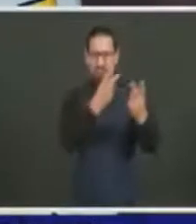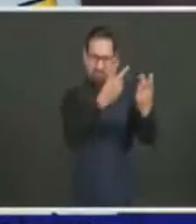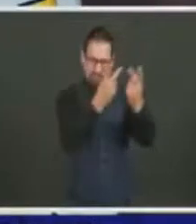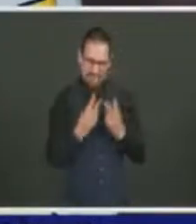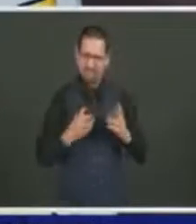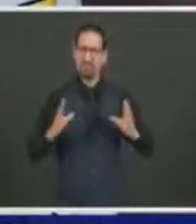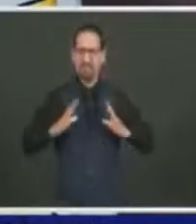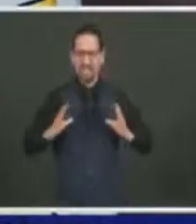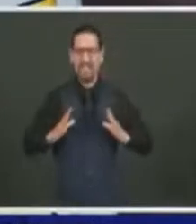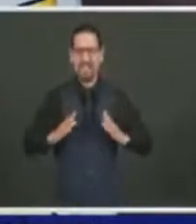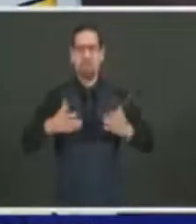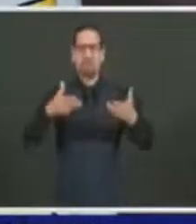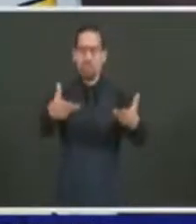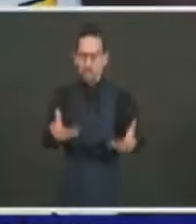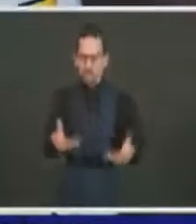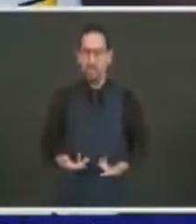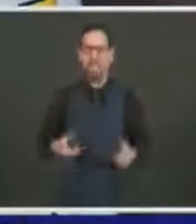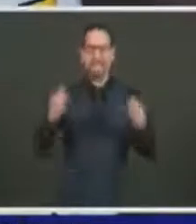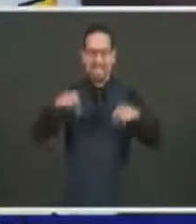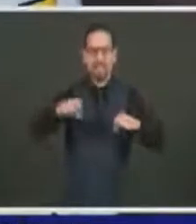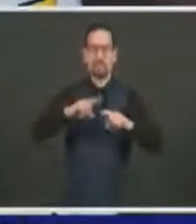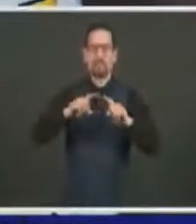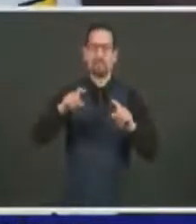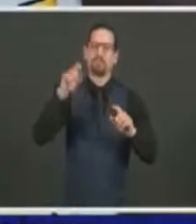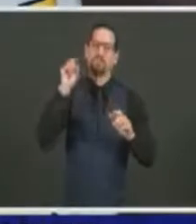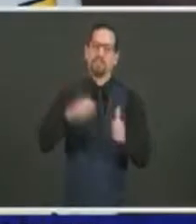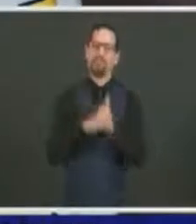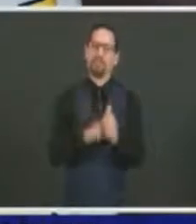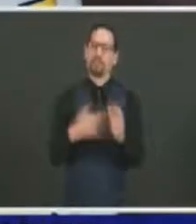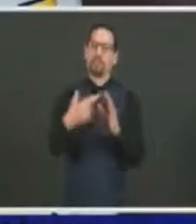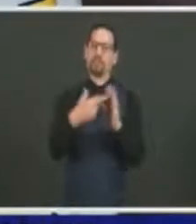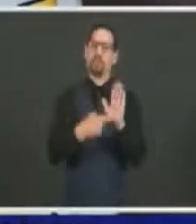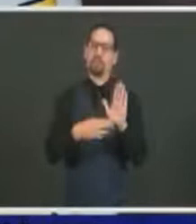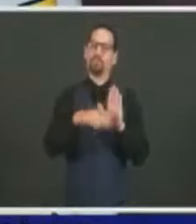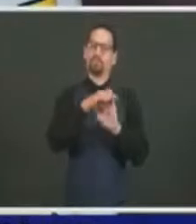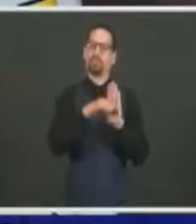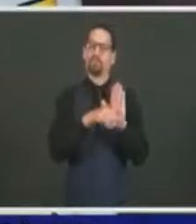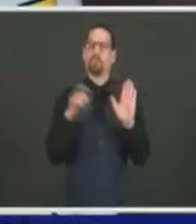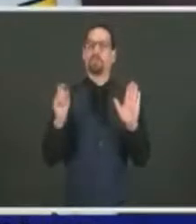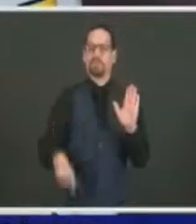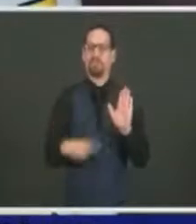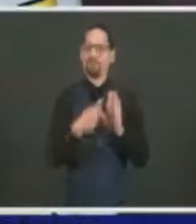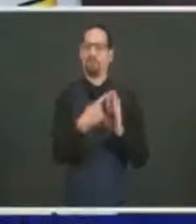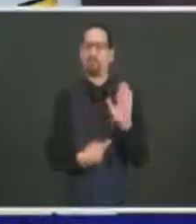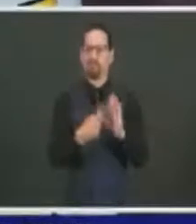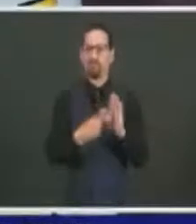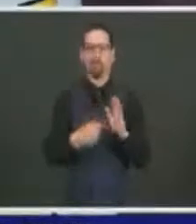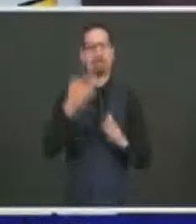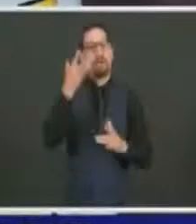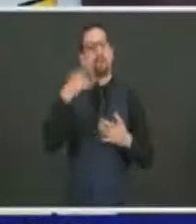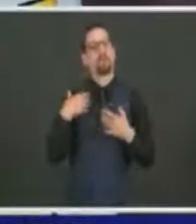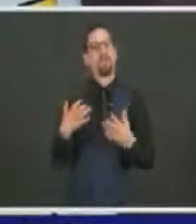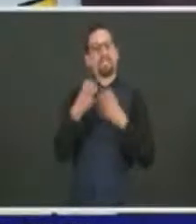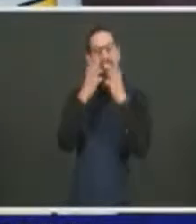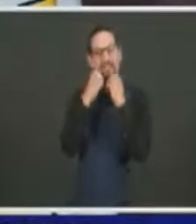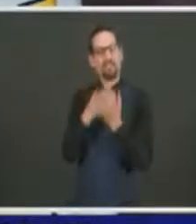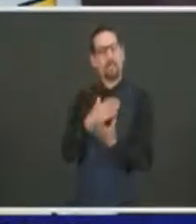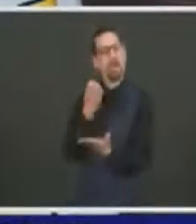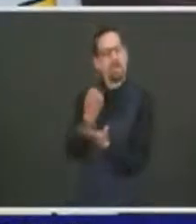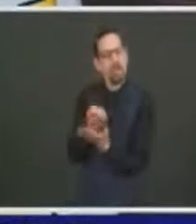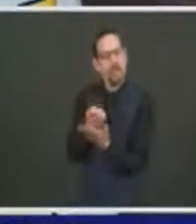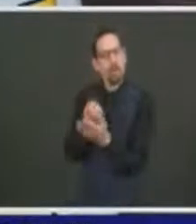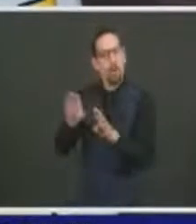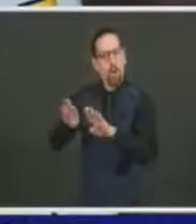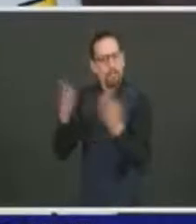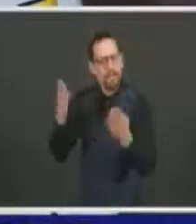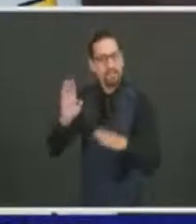rules, because we want to keep our economy open and keep our Rhode Islanders safe. So I would just ask young folks, I know